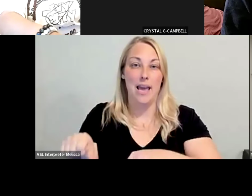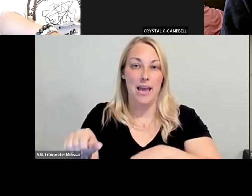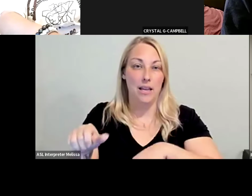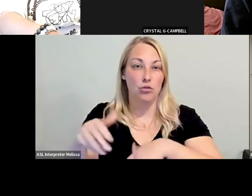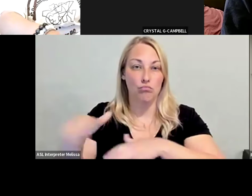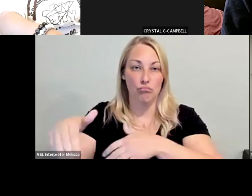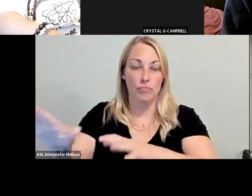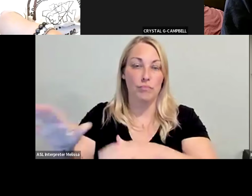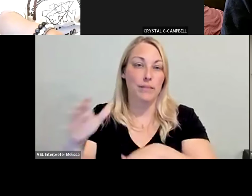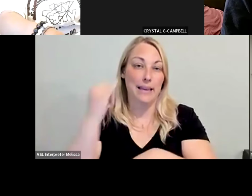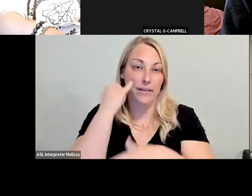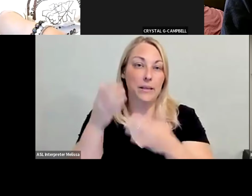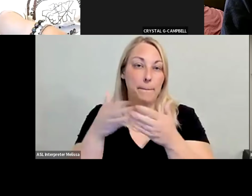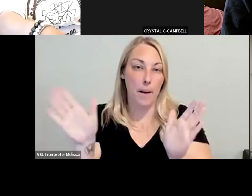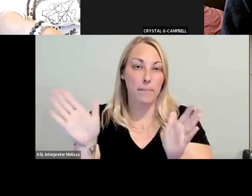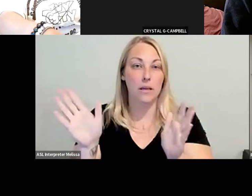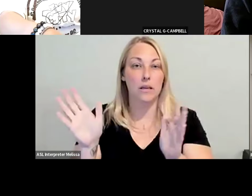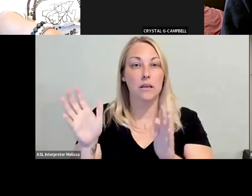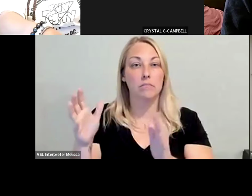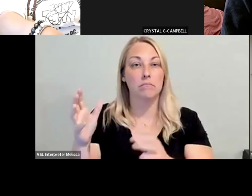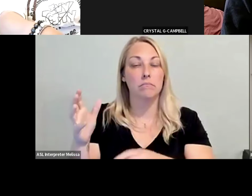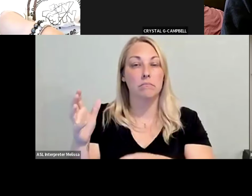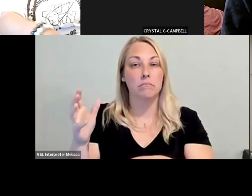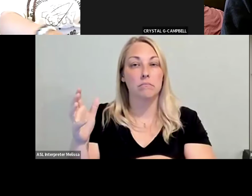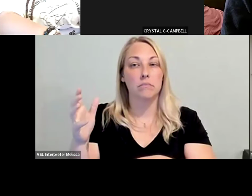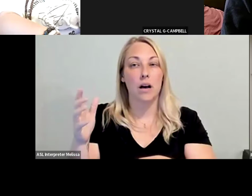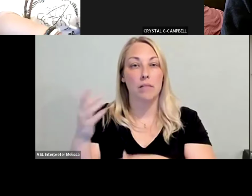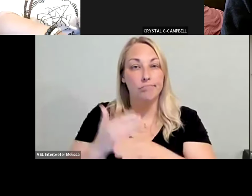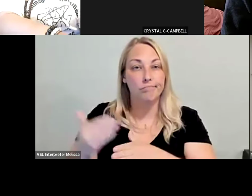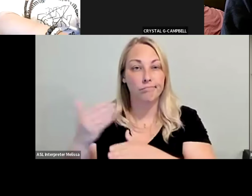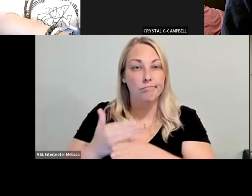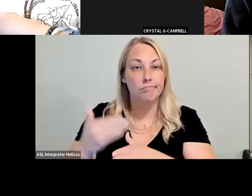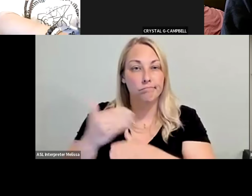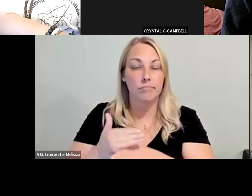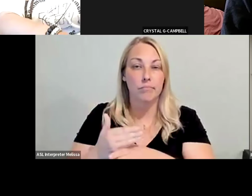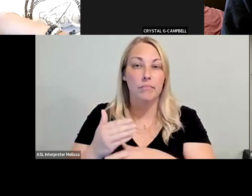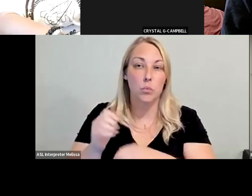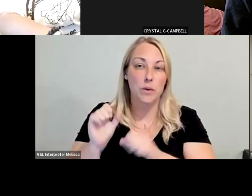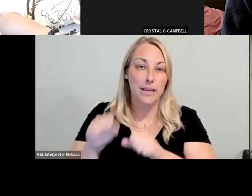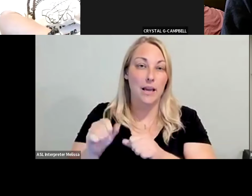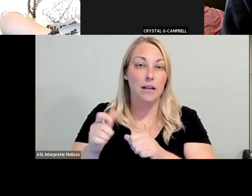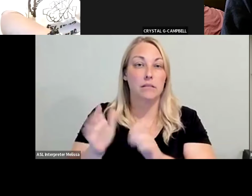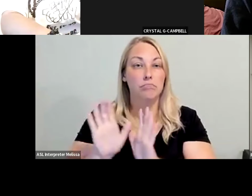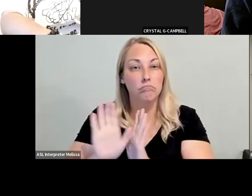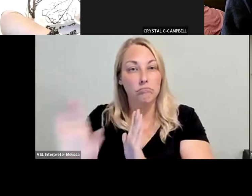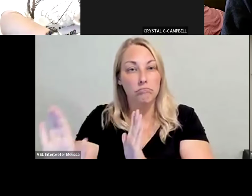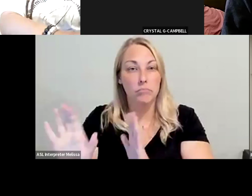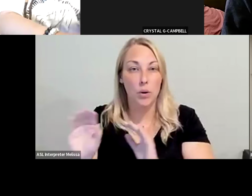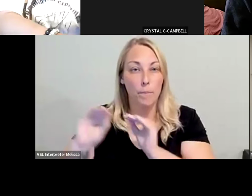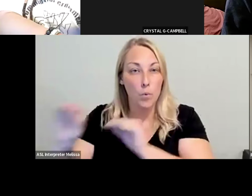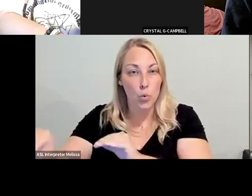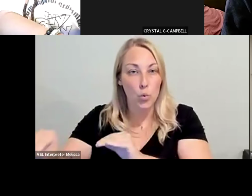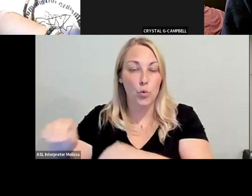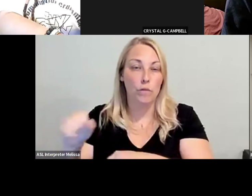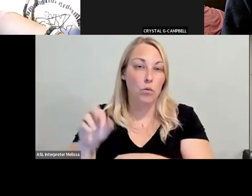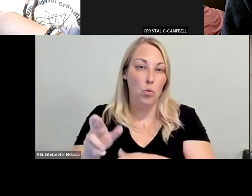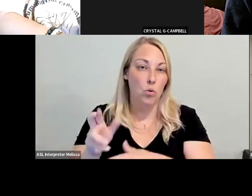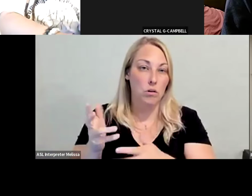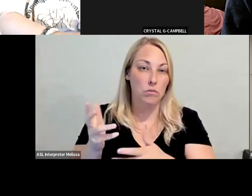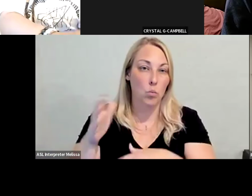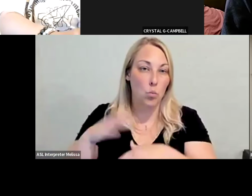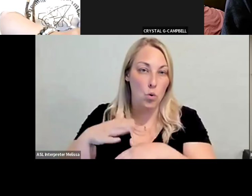going to be a public nuisance. We could always tell them to move or to leave that particular area. So the other thing, if